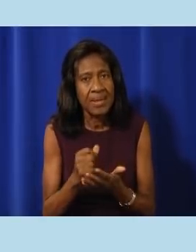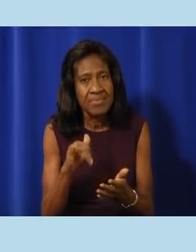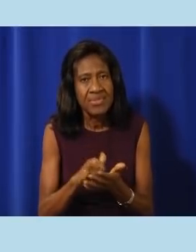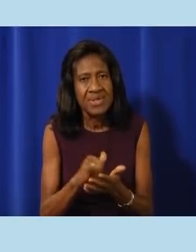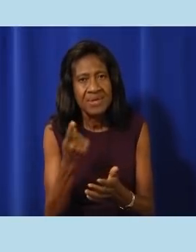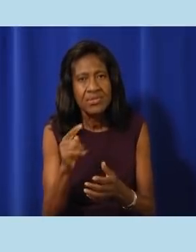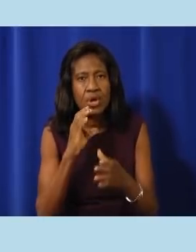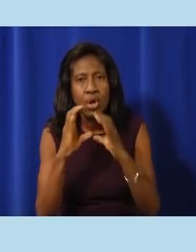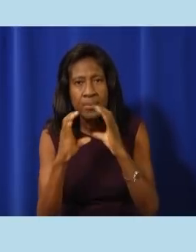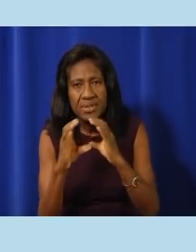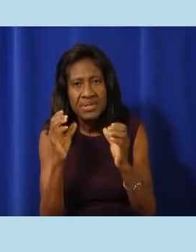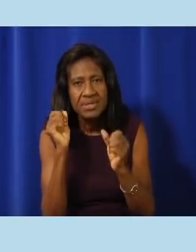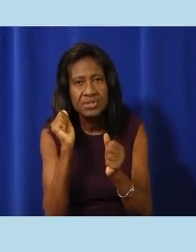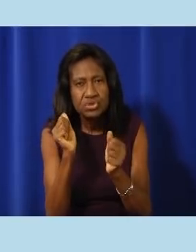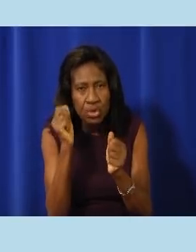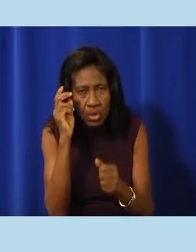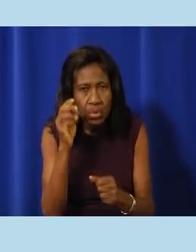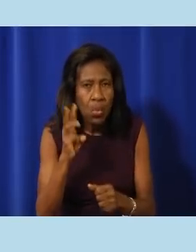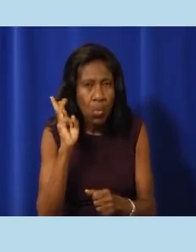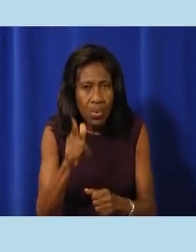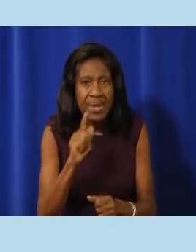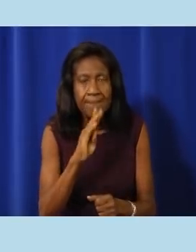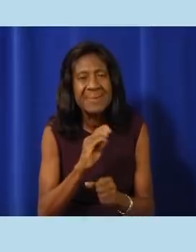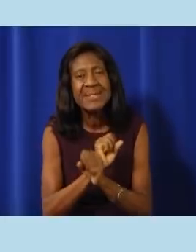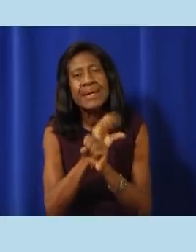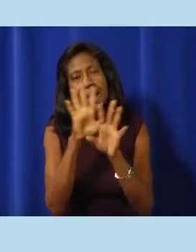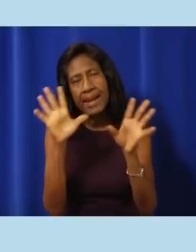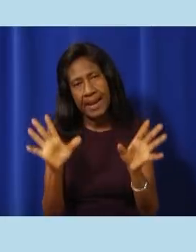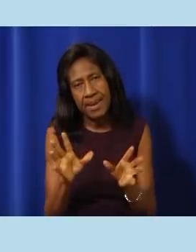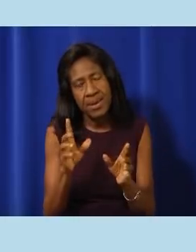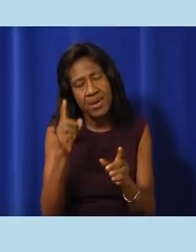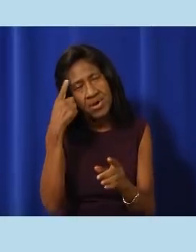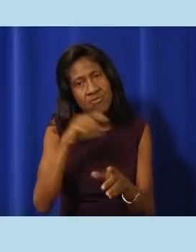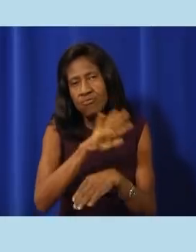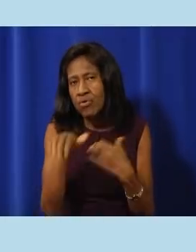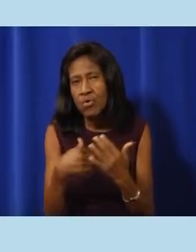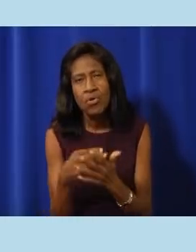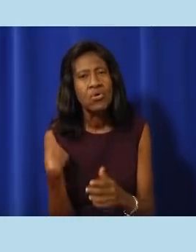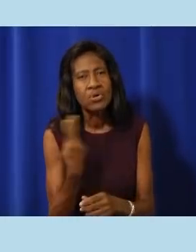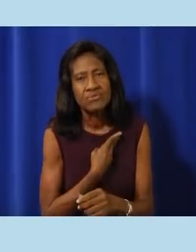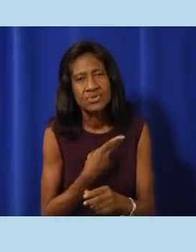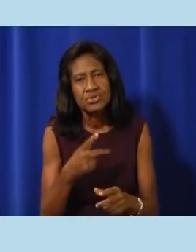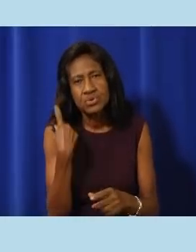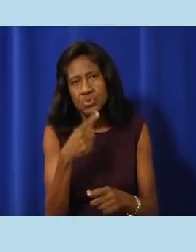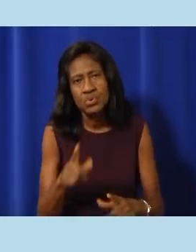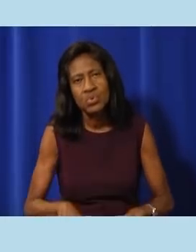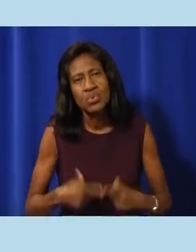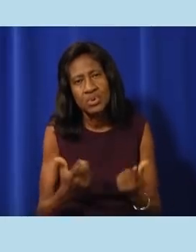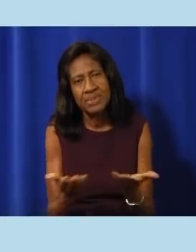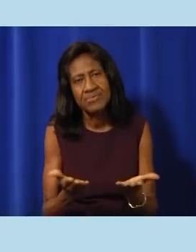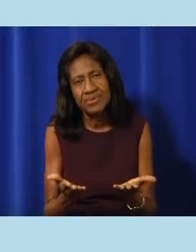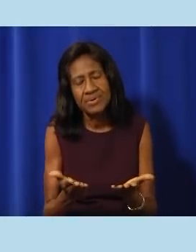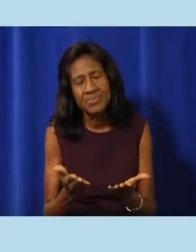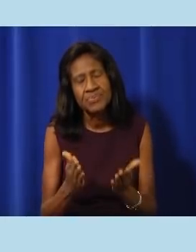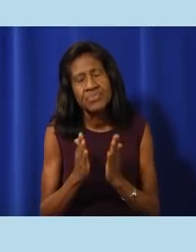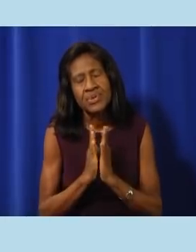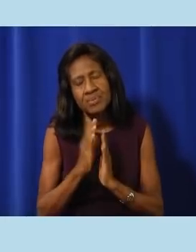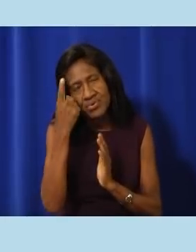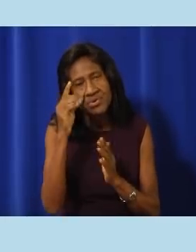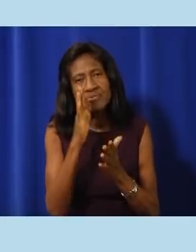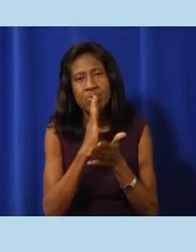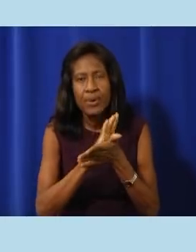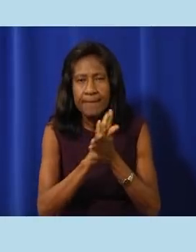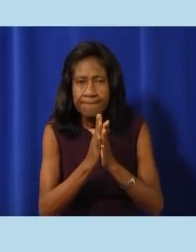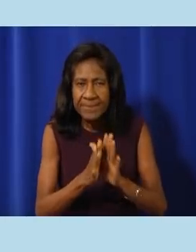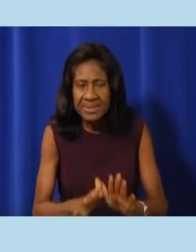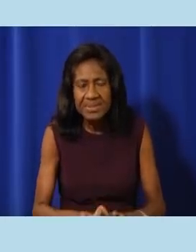is needed by all of us who live here. We pray for peace of mind for those who are anxious and fearful,